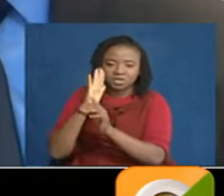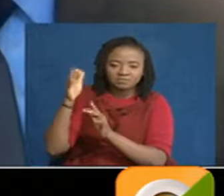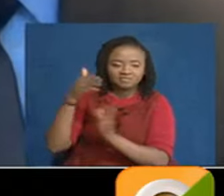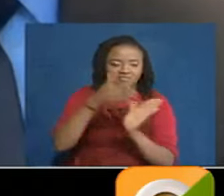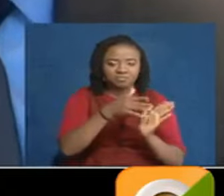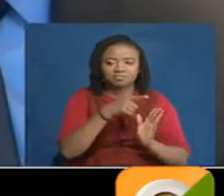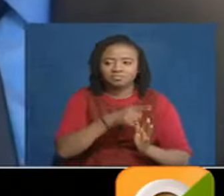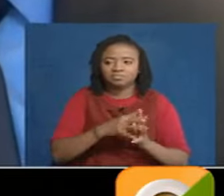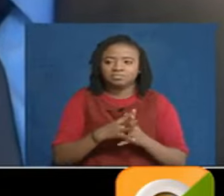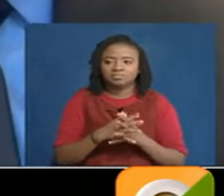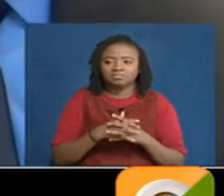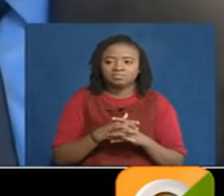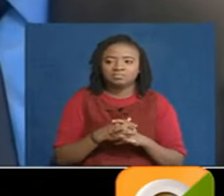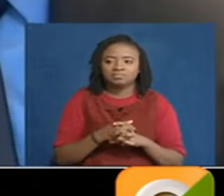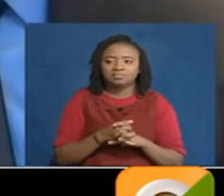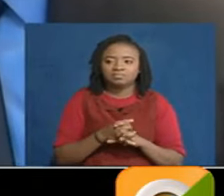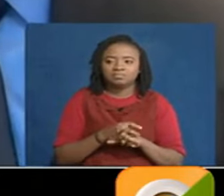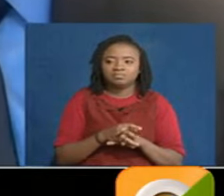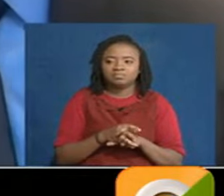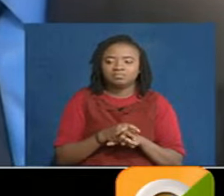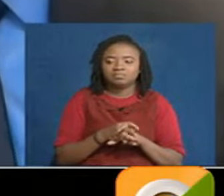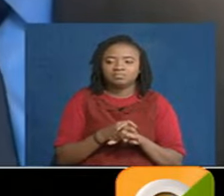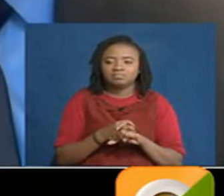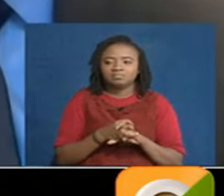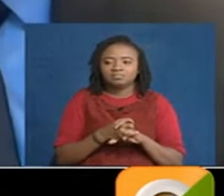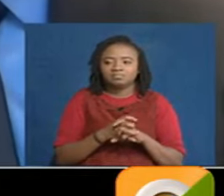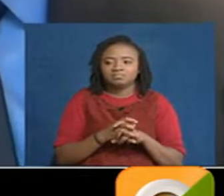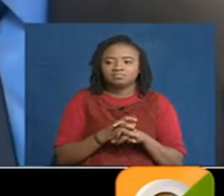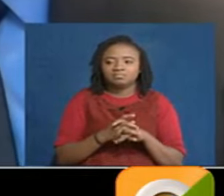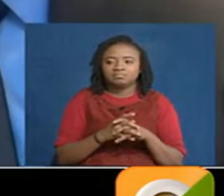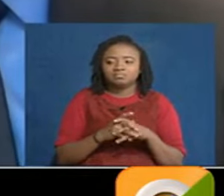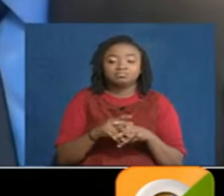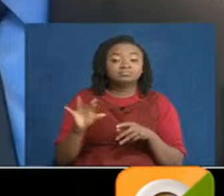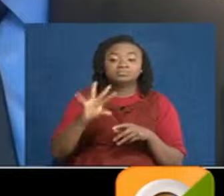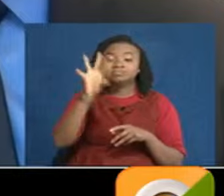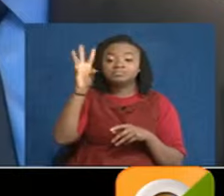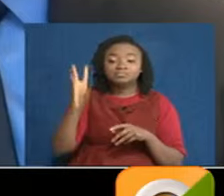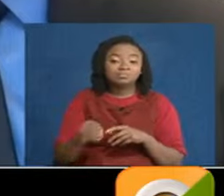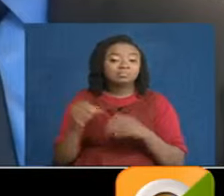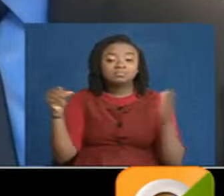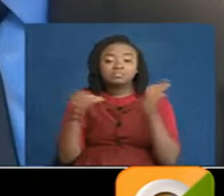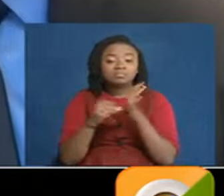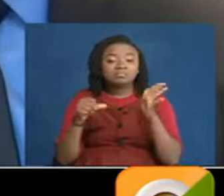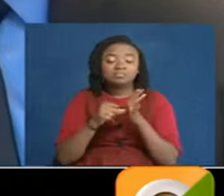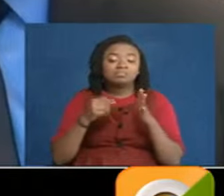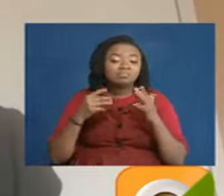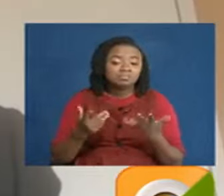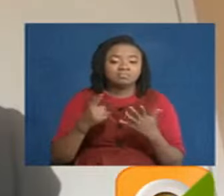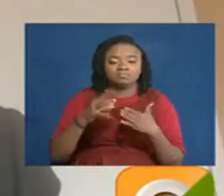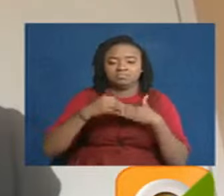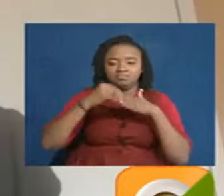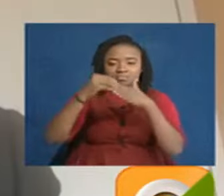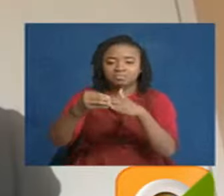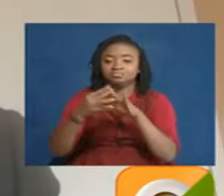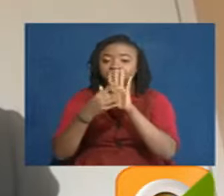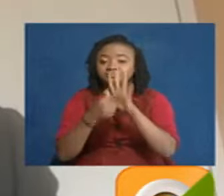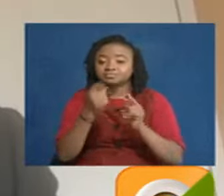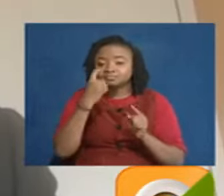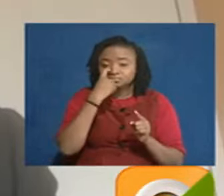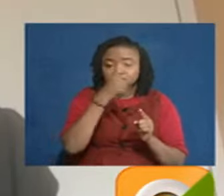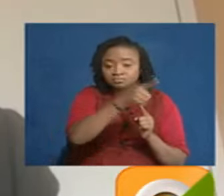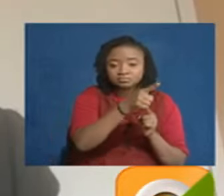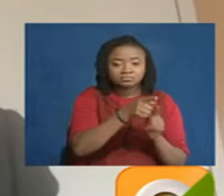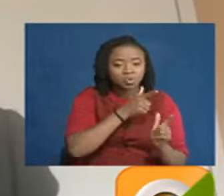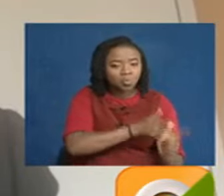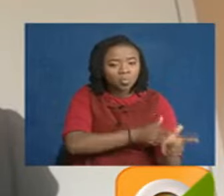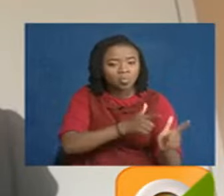Olive, Africa is having a crisis of leadership. What else can we call it when Sudan is being torn apart?